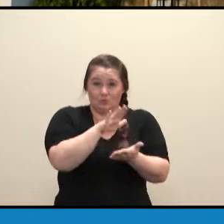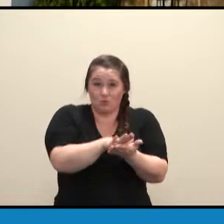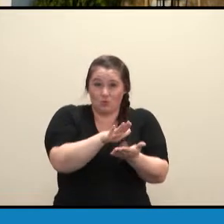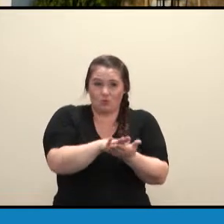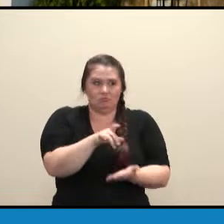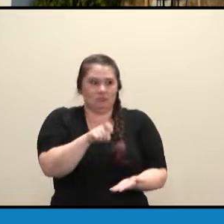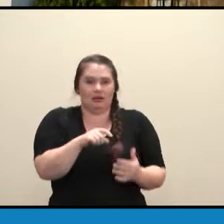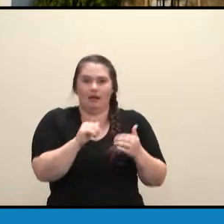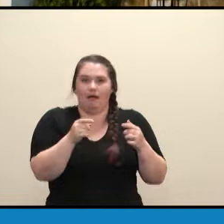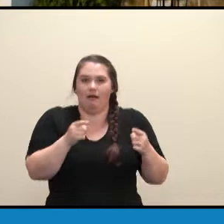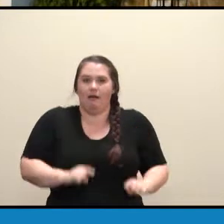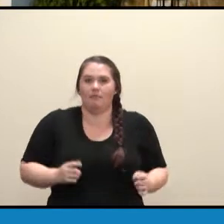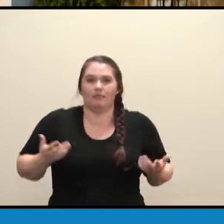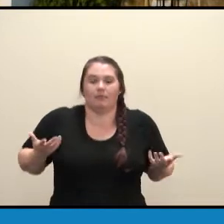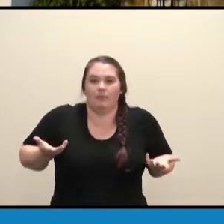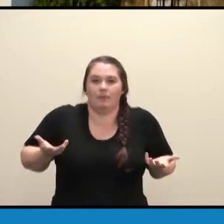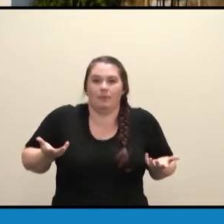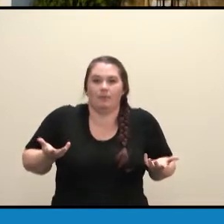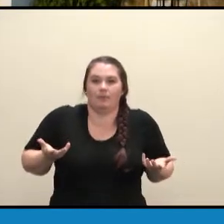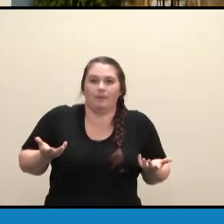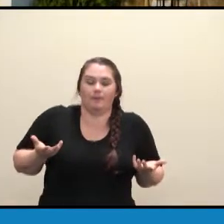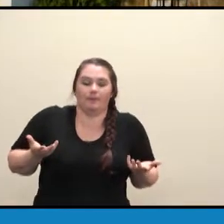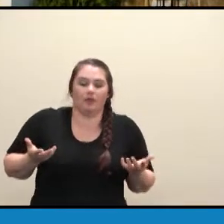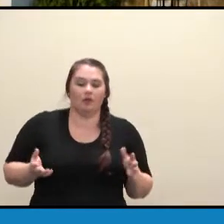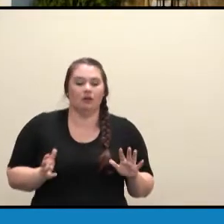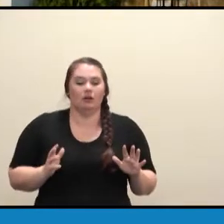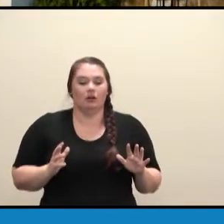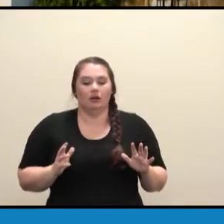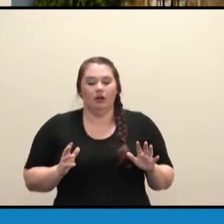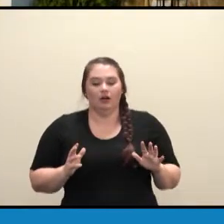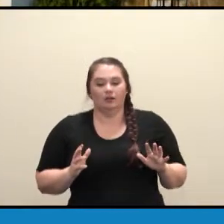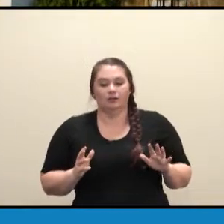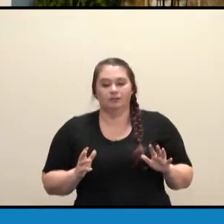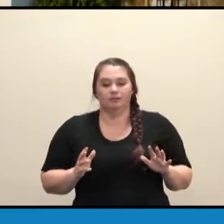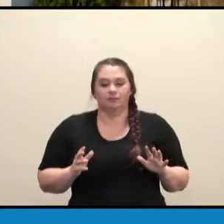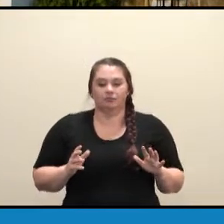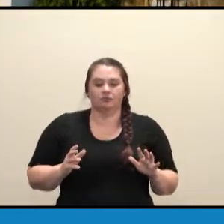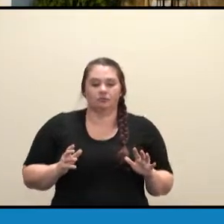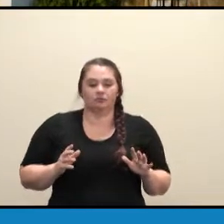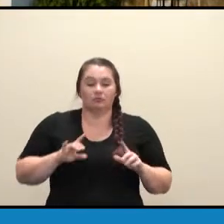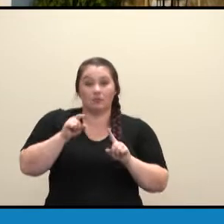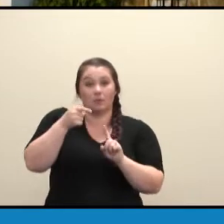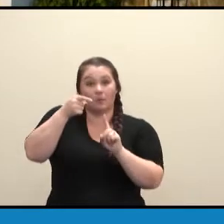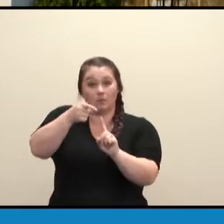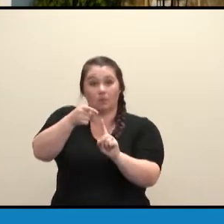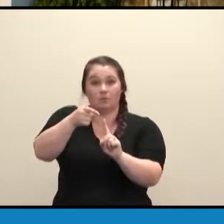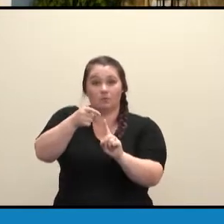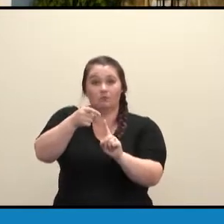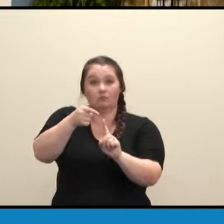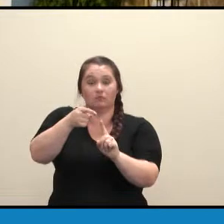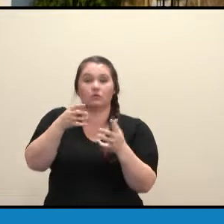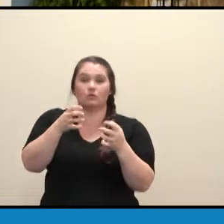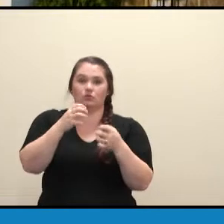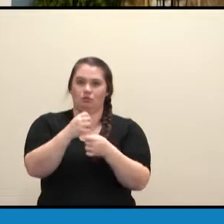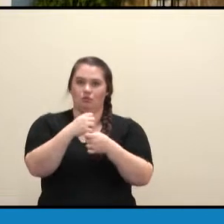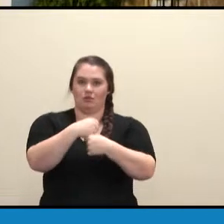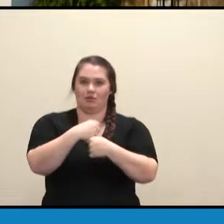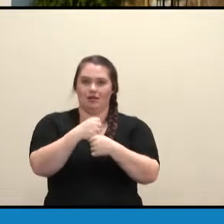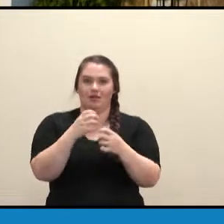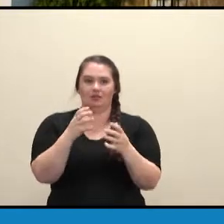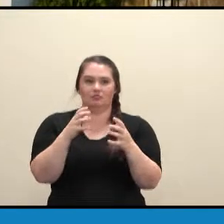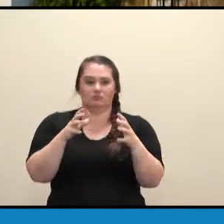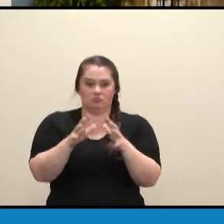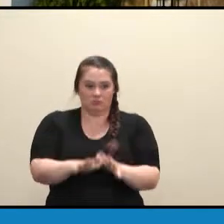of 2022 for Waco High School. And the purpose of the event was to create some space to hear